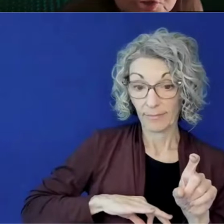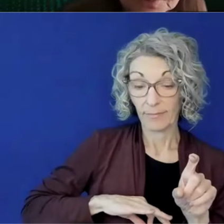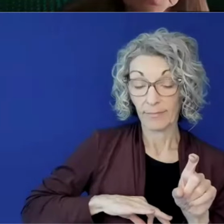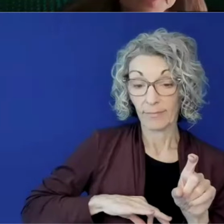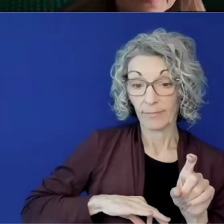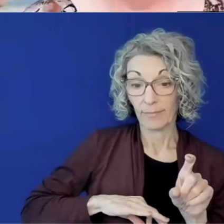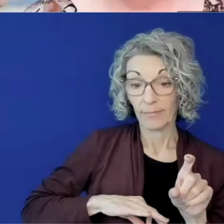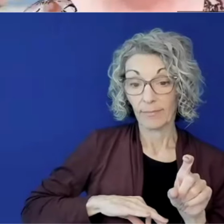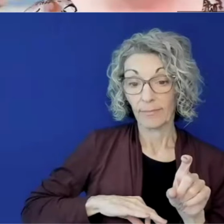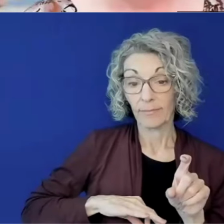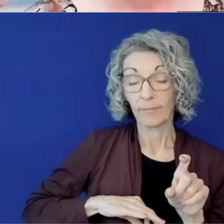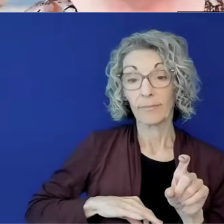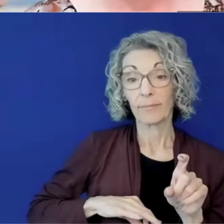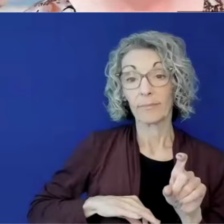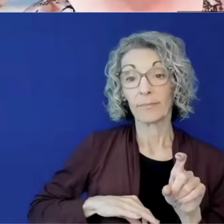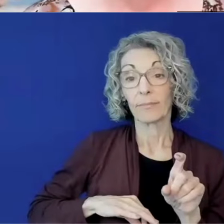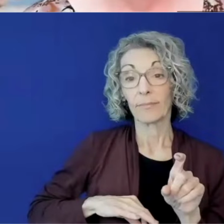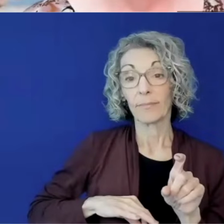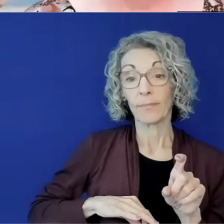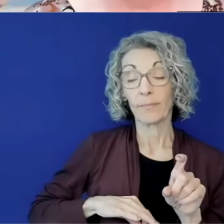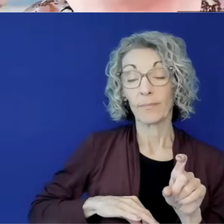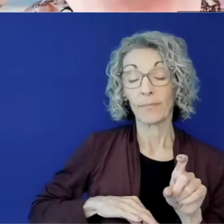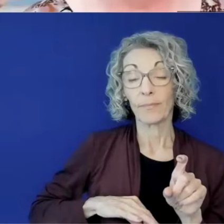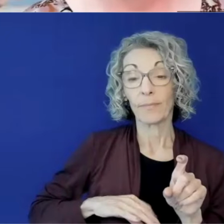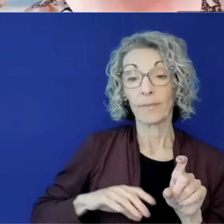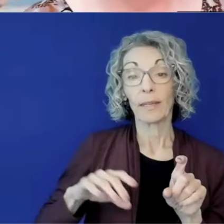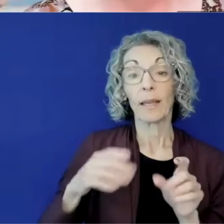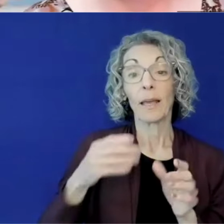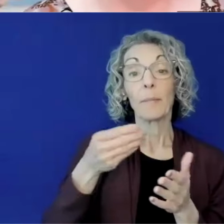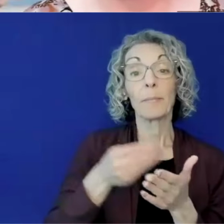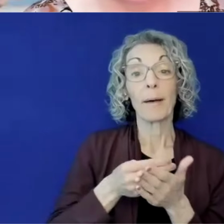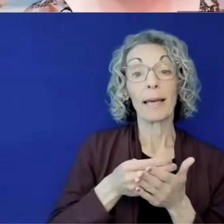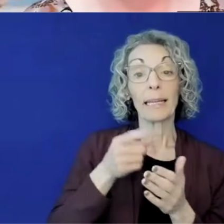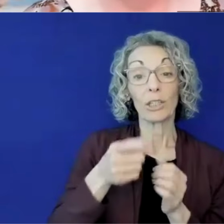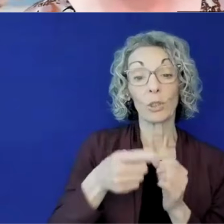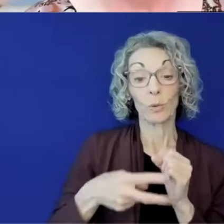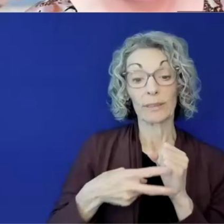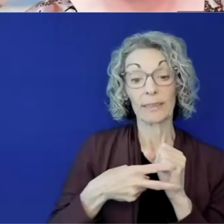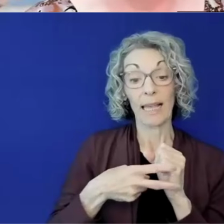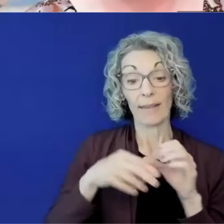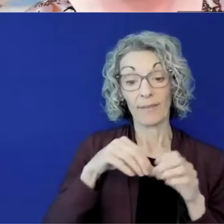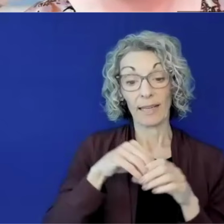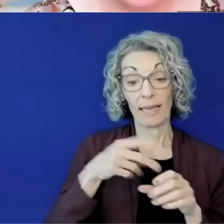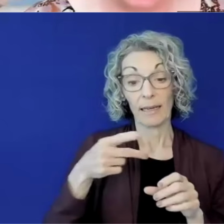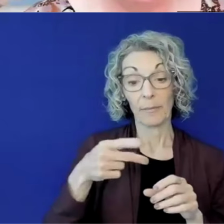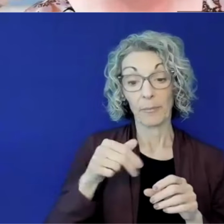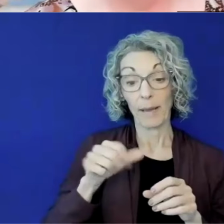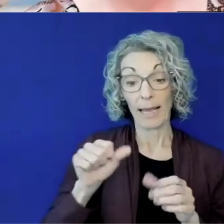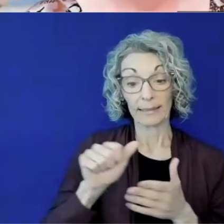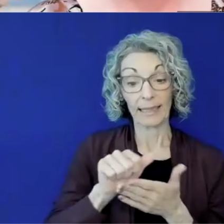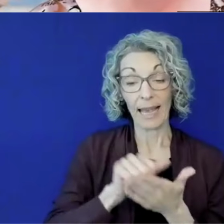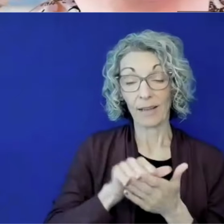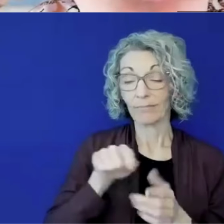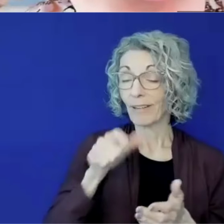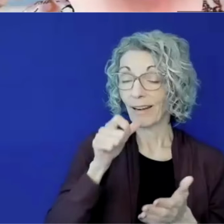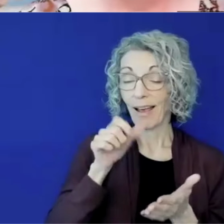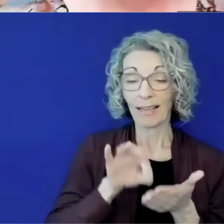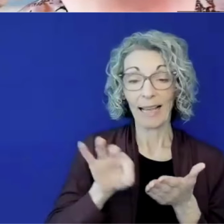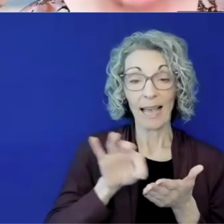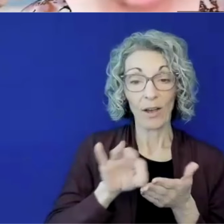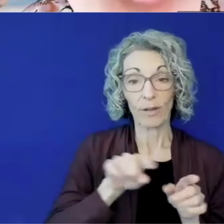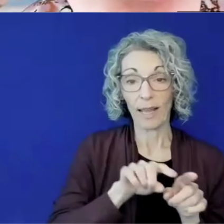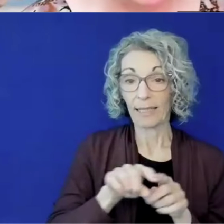or I'm not sure. Well, It money says that you pass save, account. money that you would save in a pass account doesn't count as income. Other